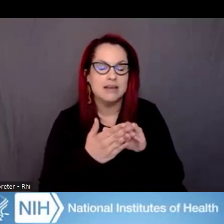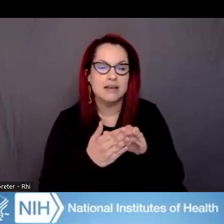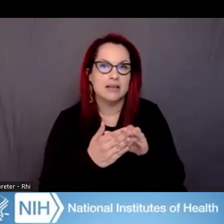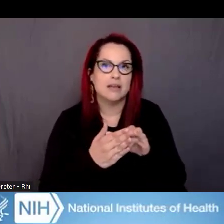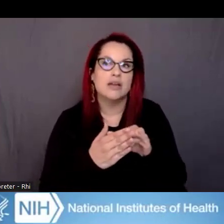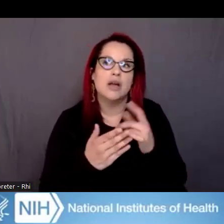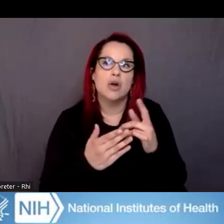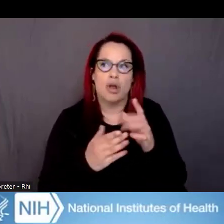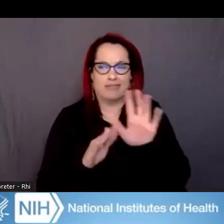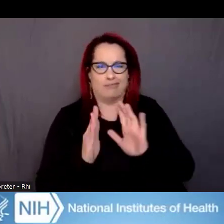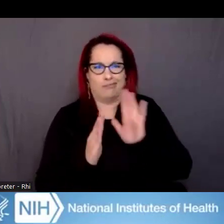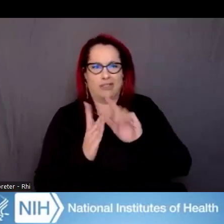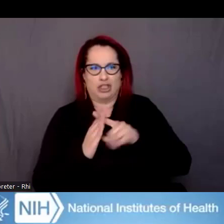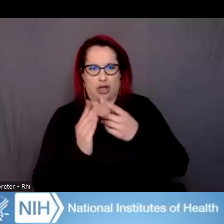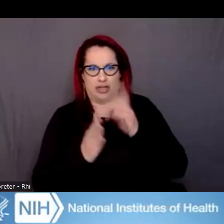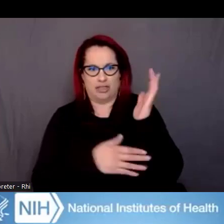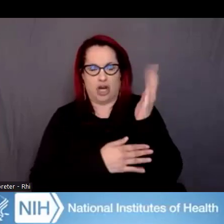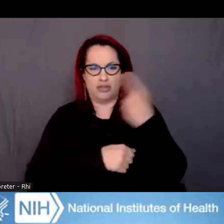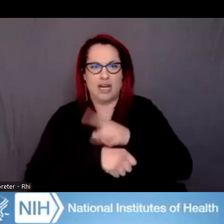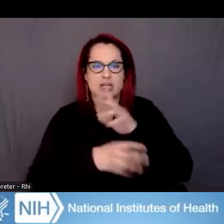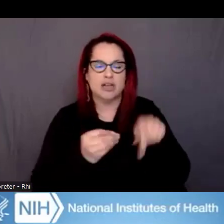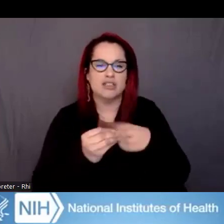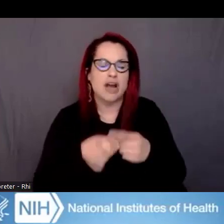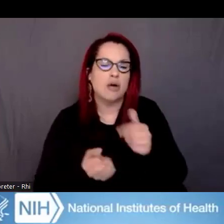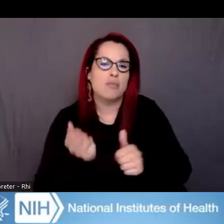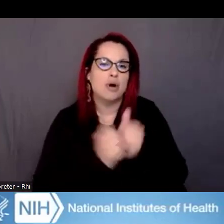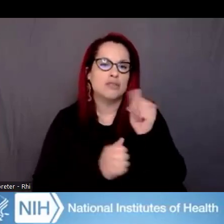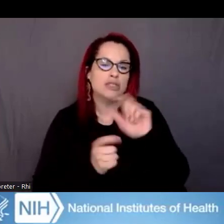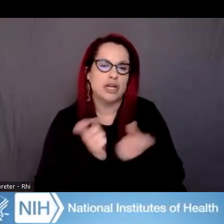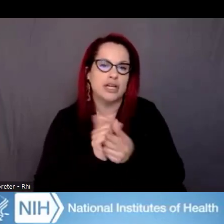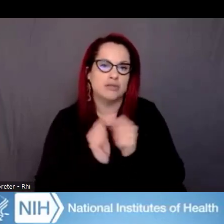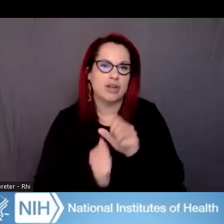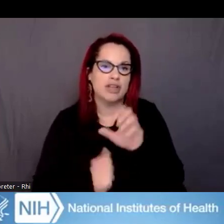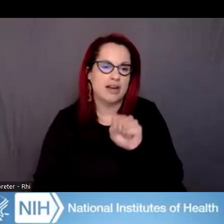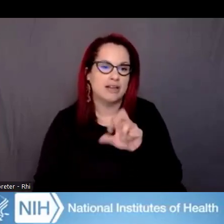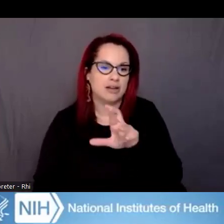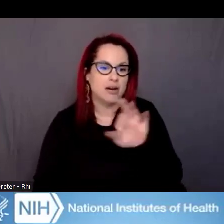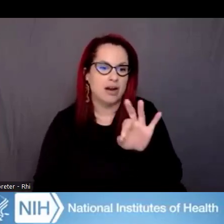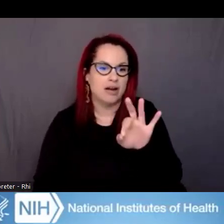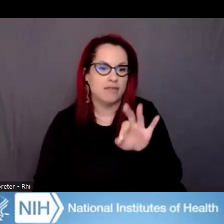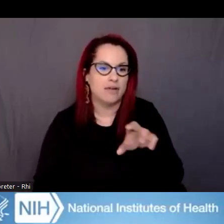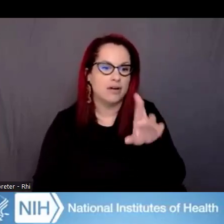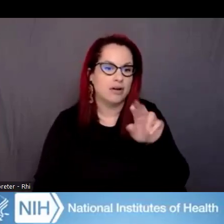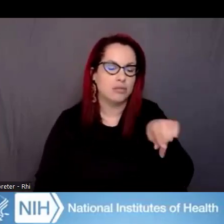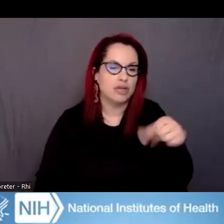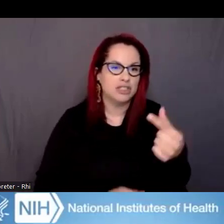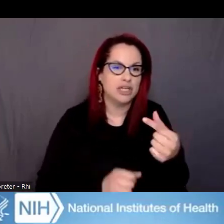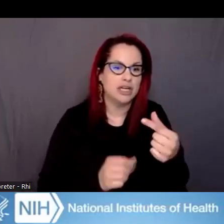of the changes with SRF and RPGs are with review and how review is